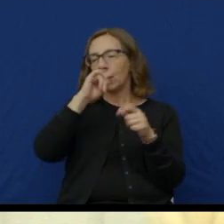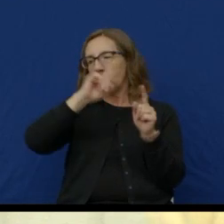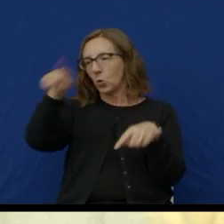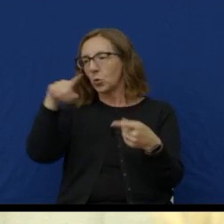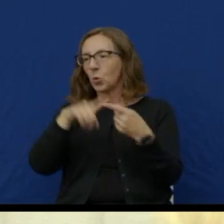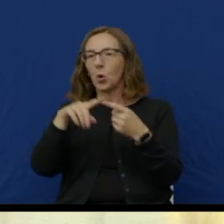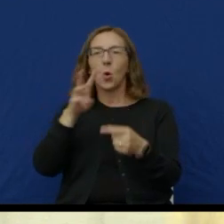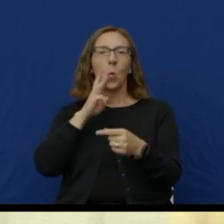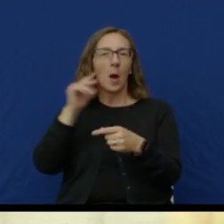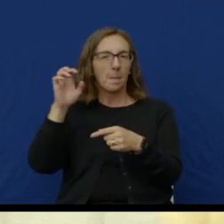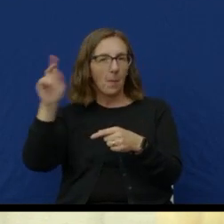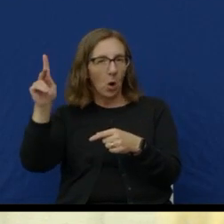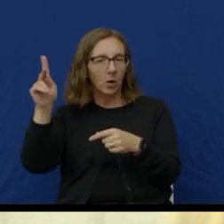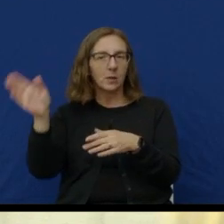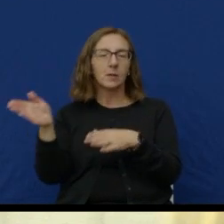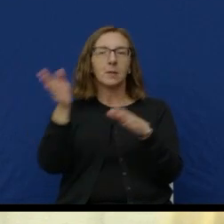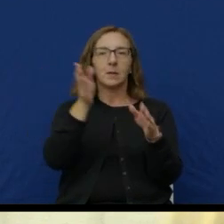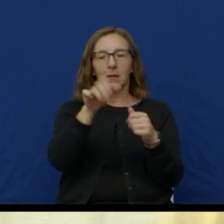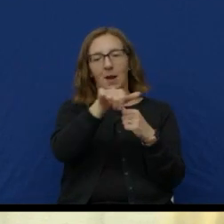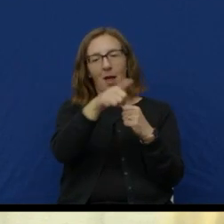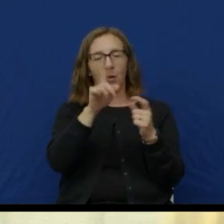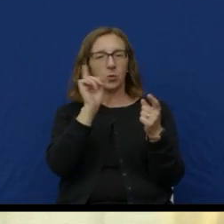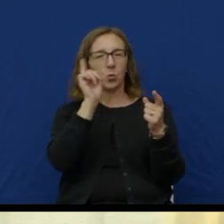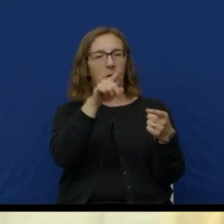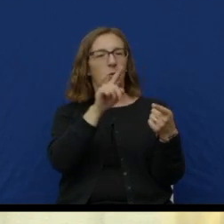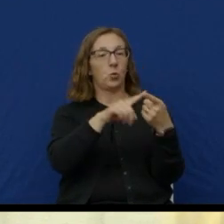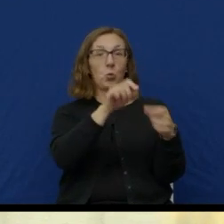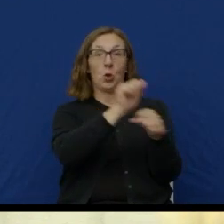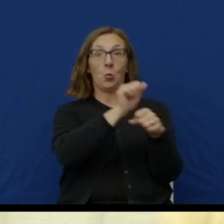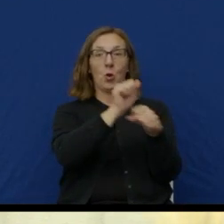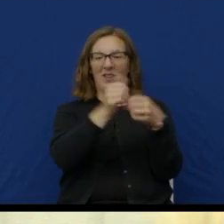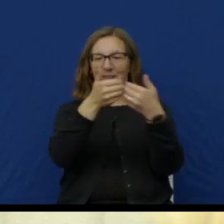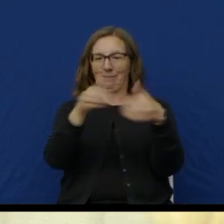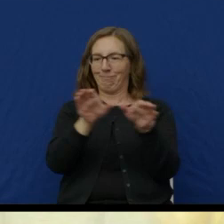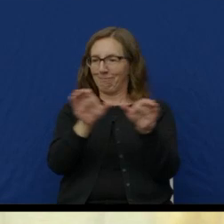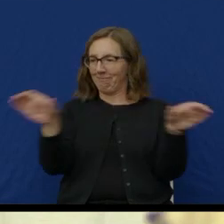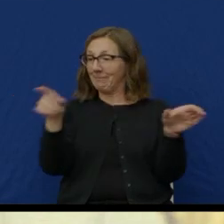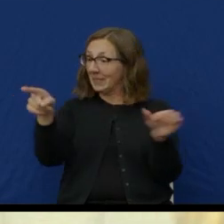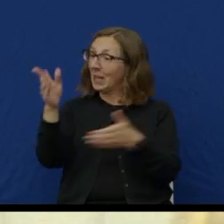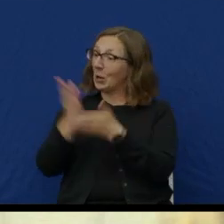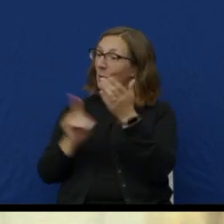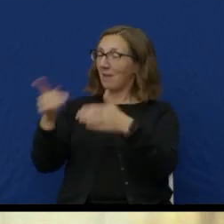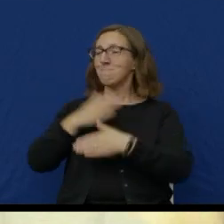kids at the other kids went to work. So